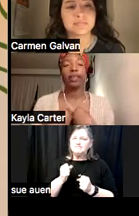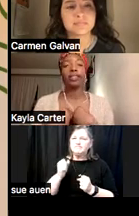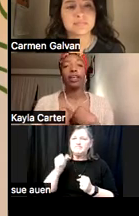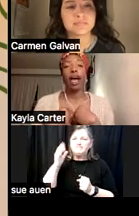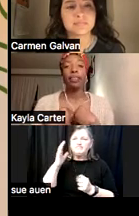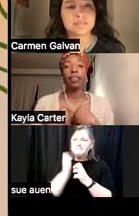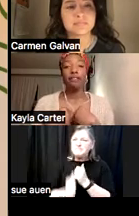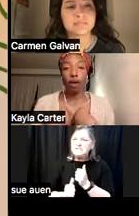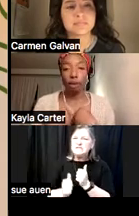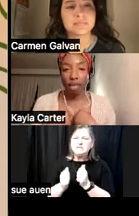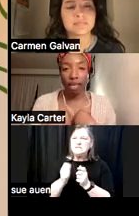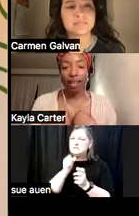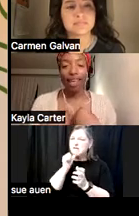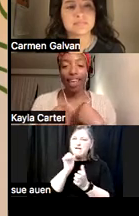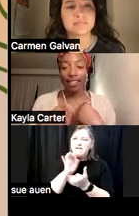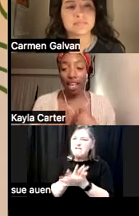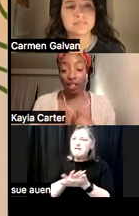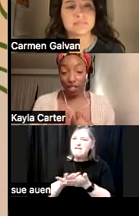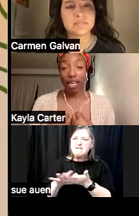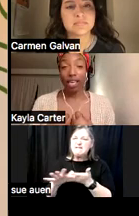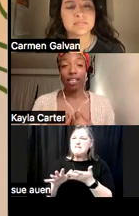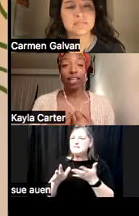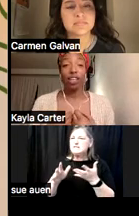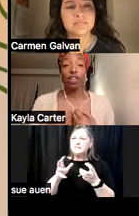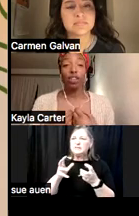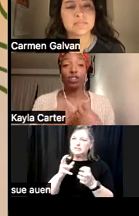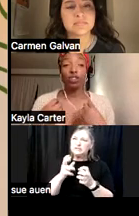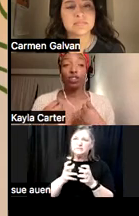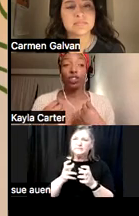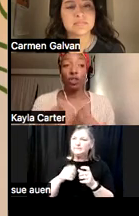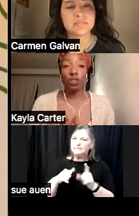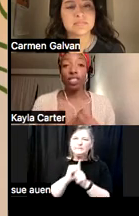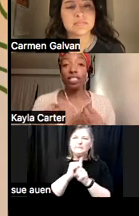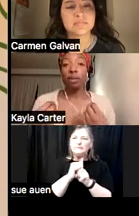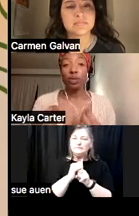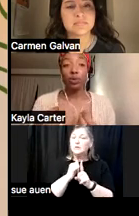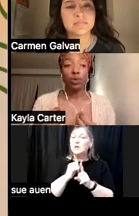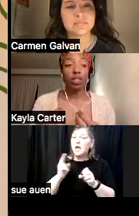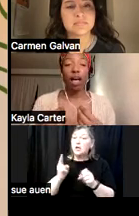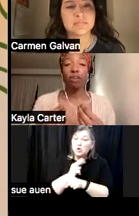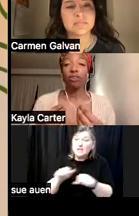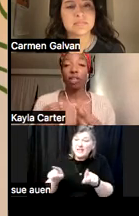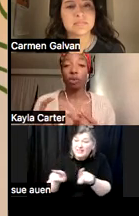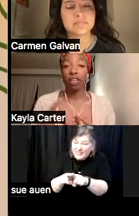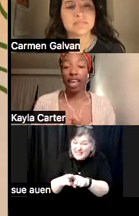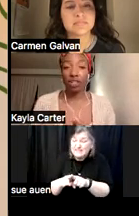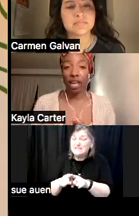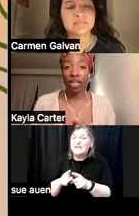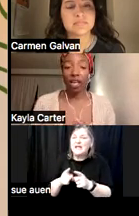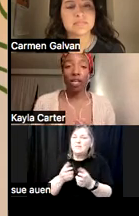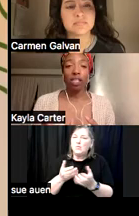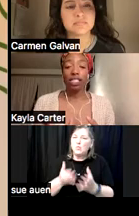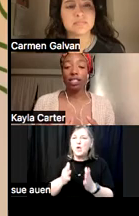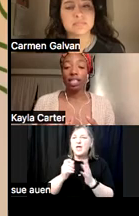very unkind, very mean, and essentially using the same tool of